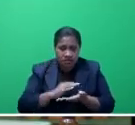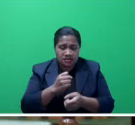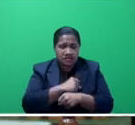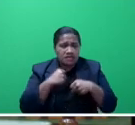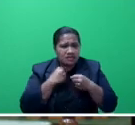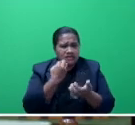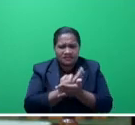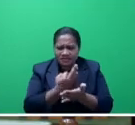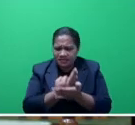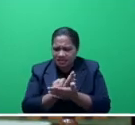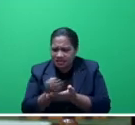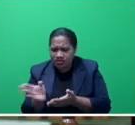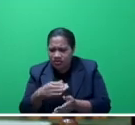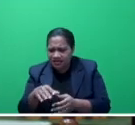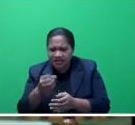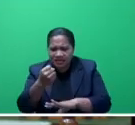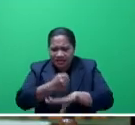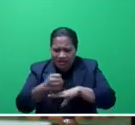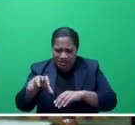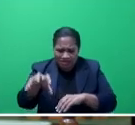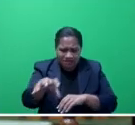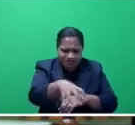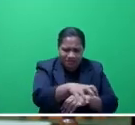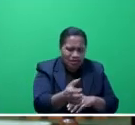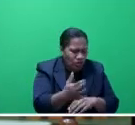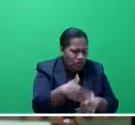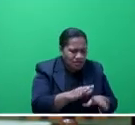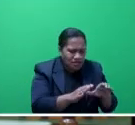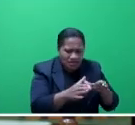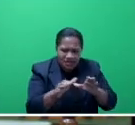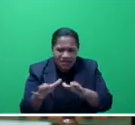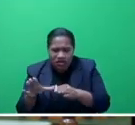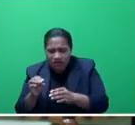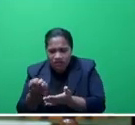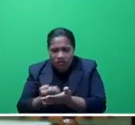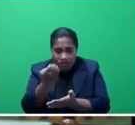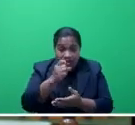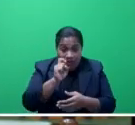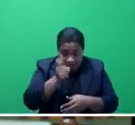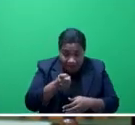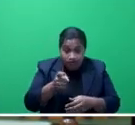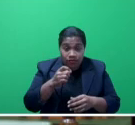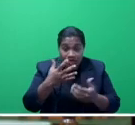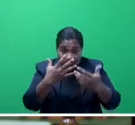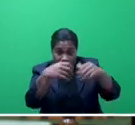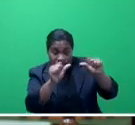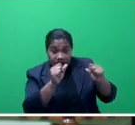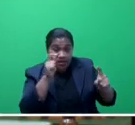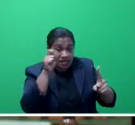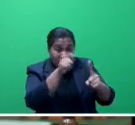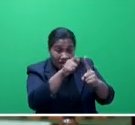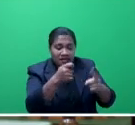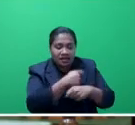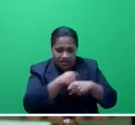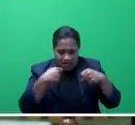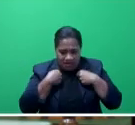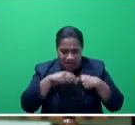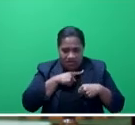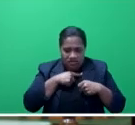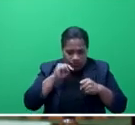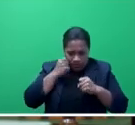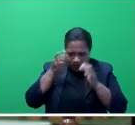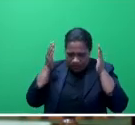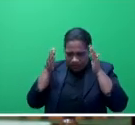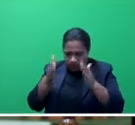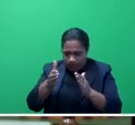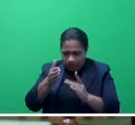of government and every sector of the economy. But if we do achieve that target, we put ourselves on a very different path, a path to